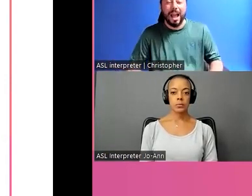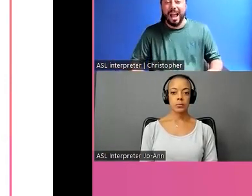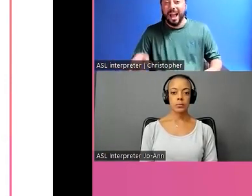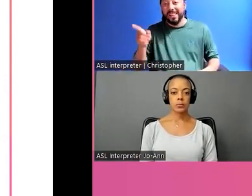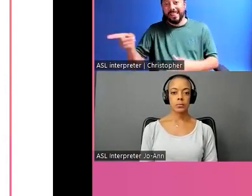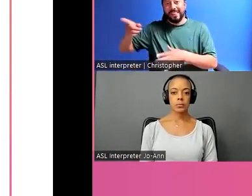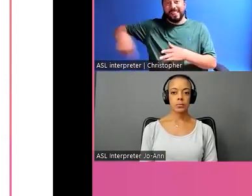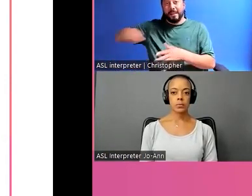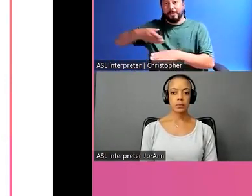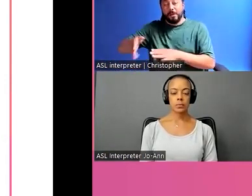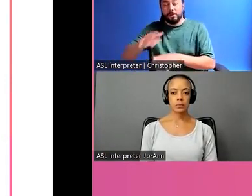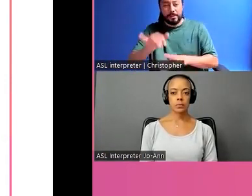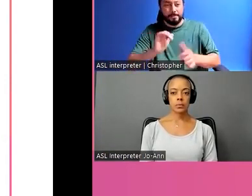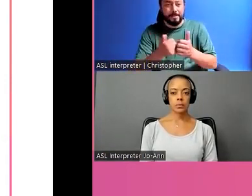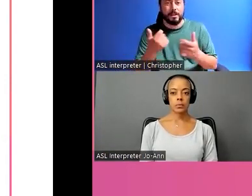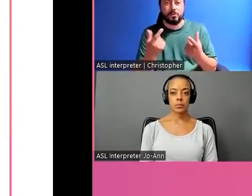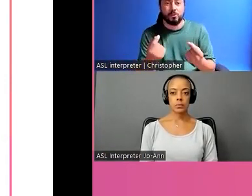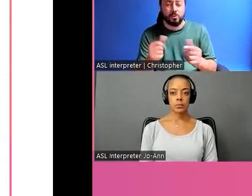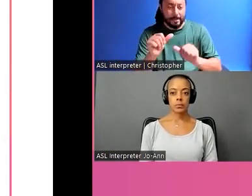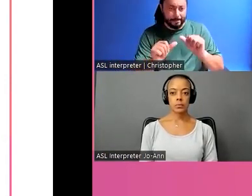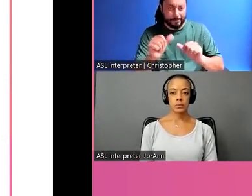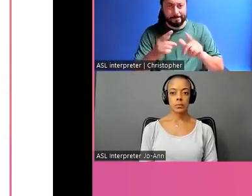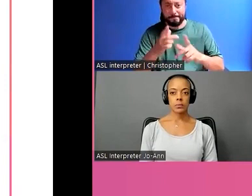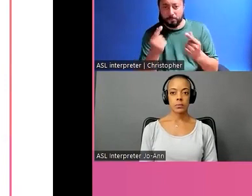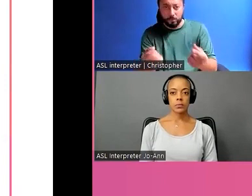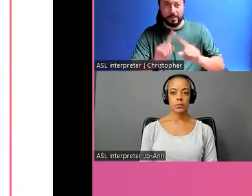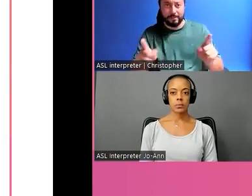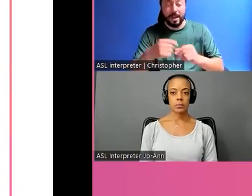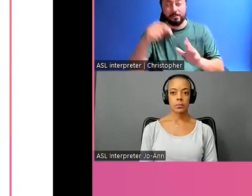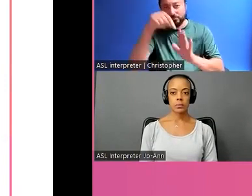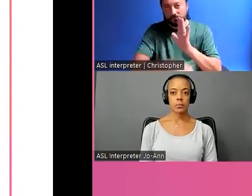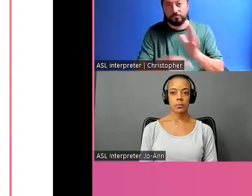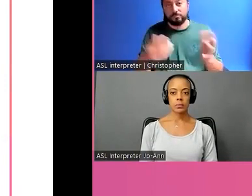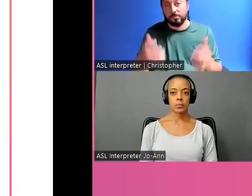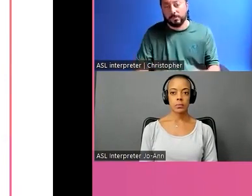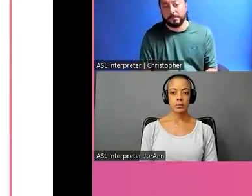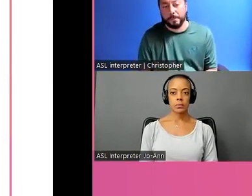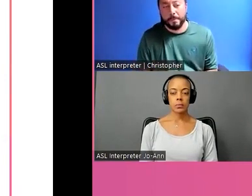differently and looking at them more in depth as well.